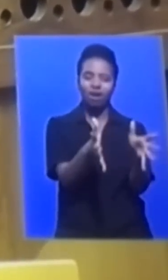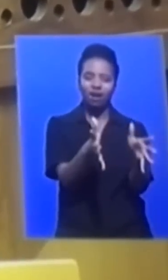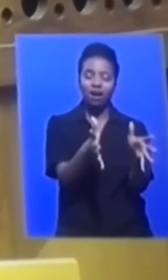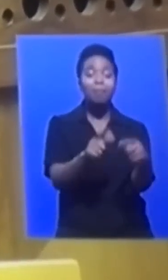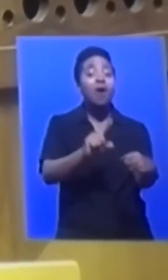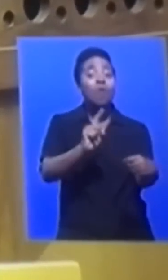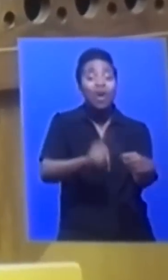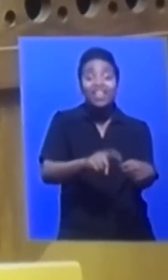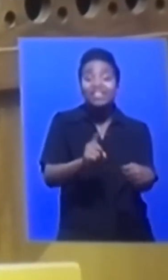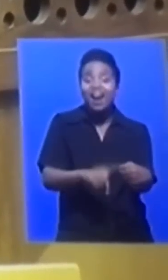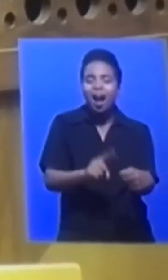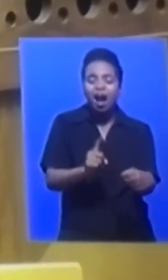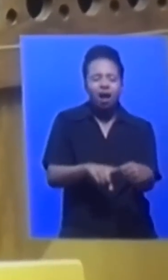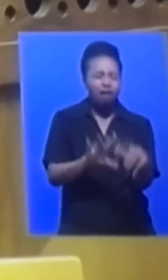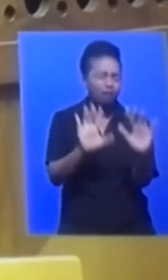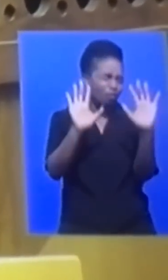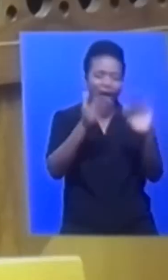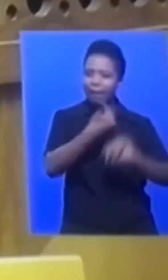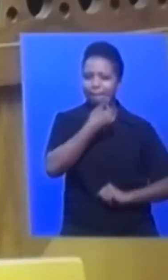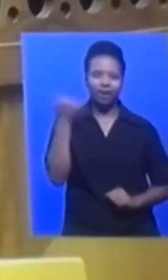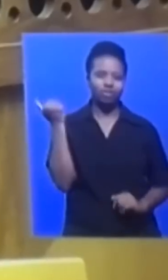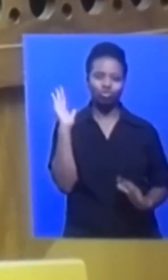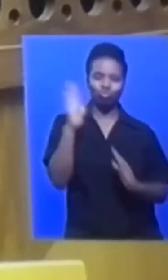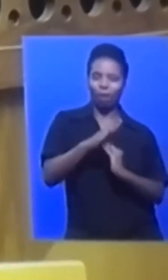qualified with flying colors.